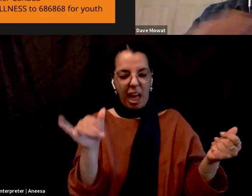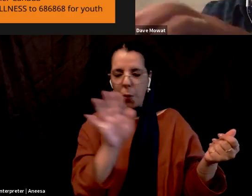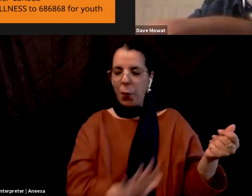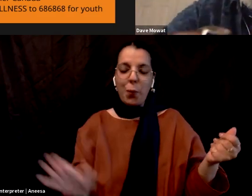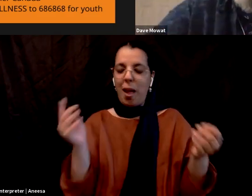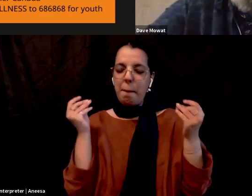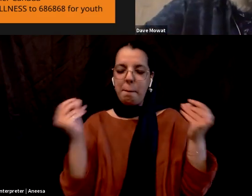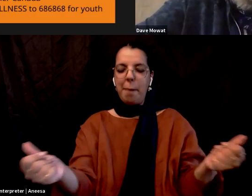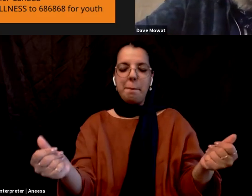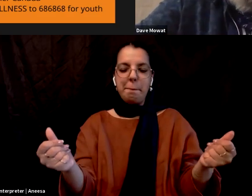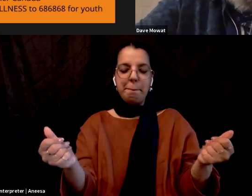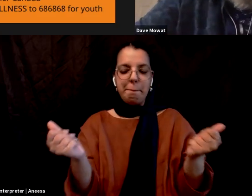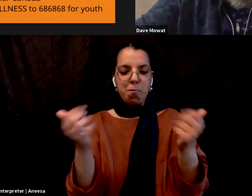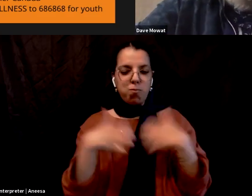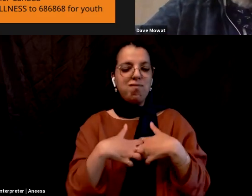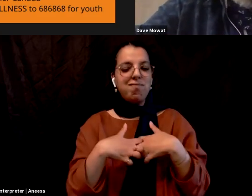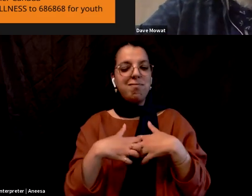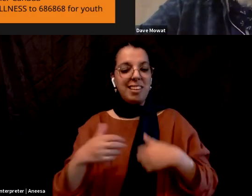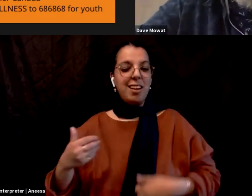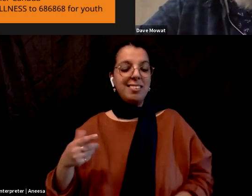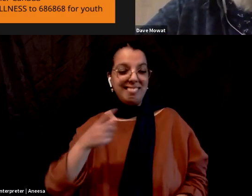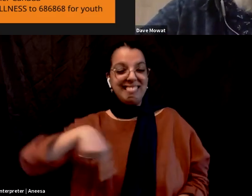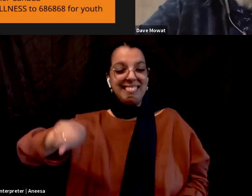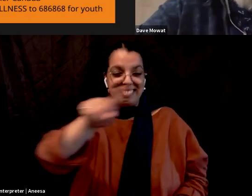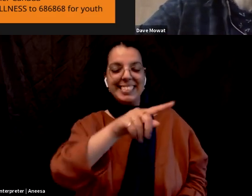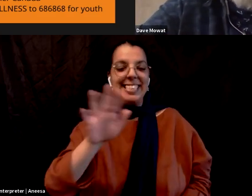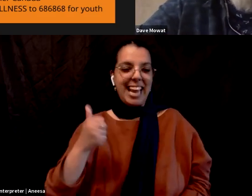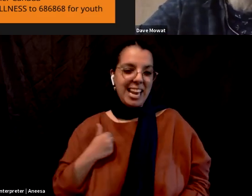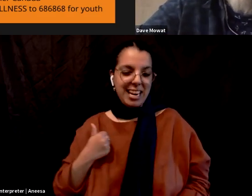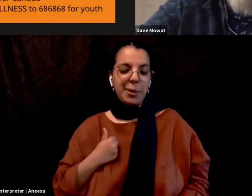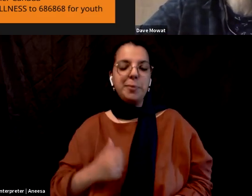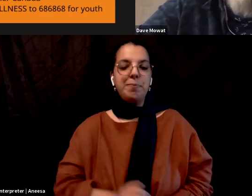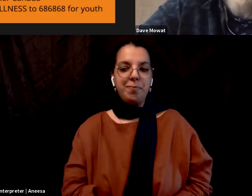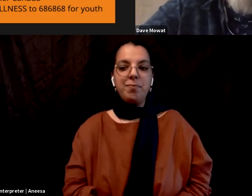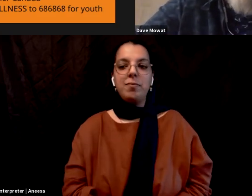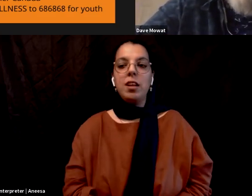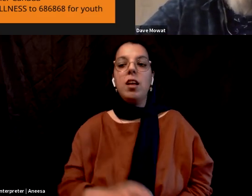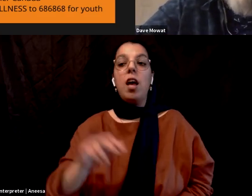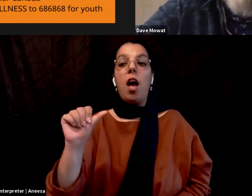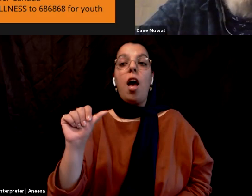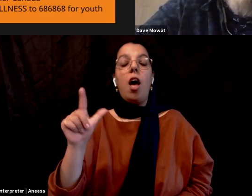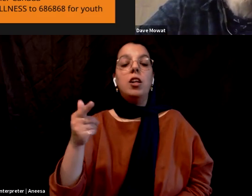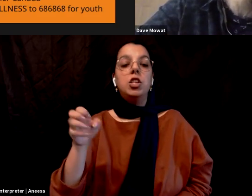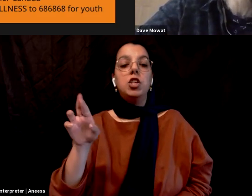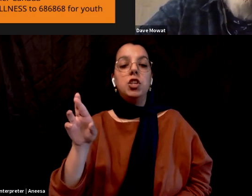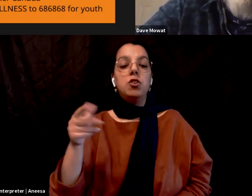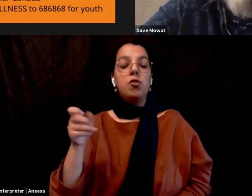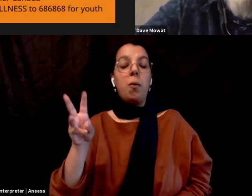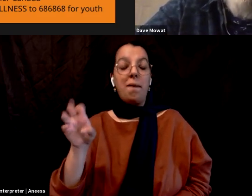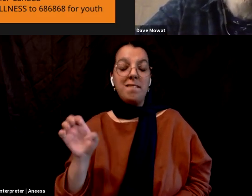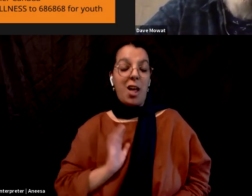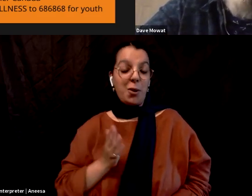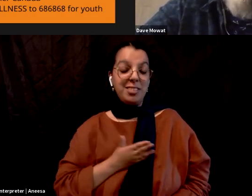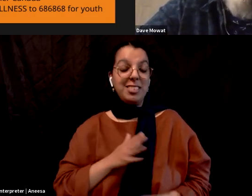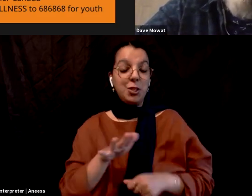And so in Alderville's case, After the Indian Act came down,